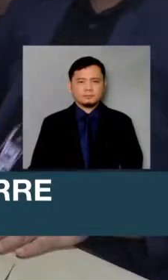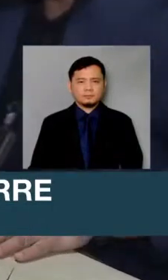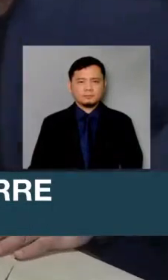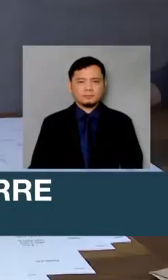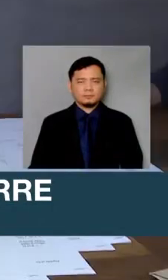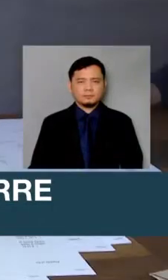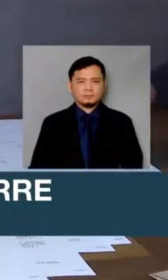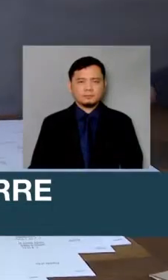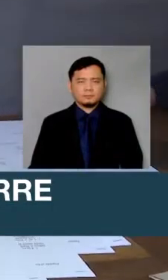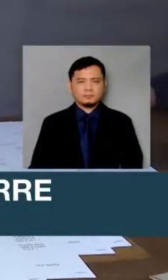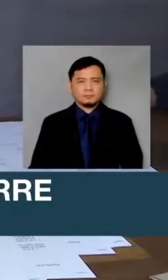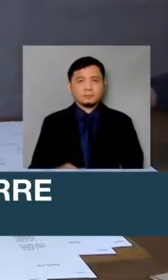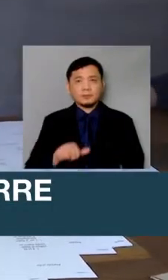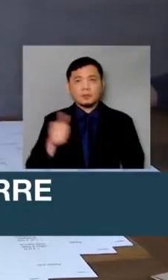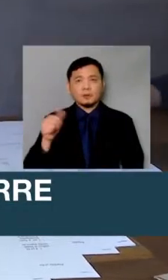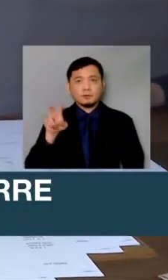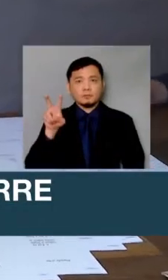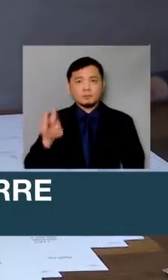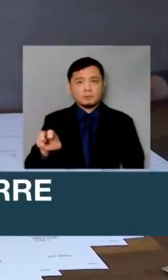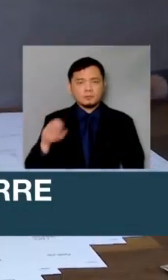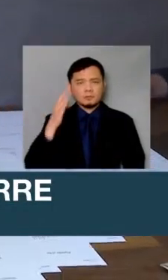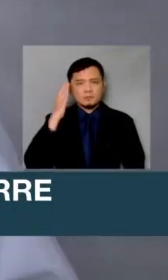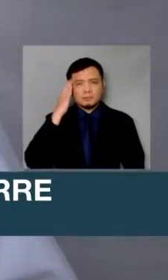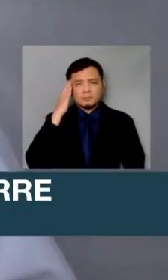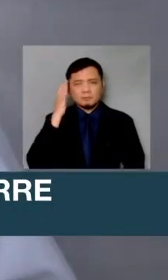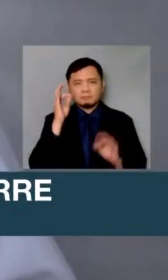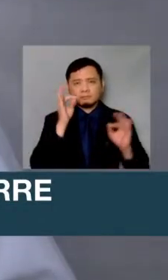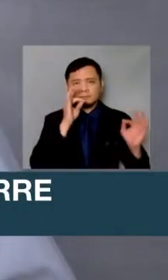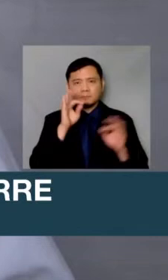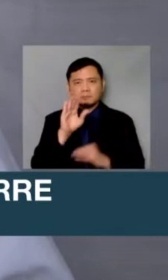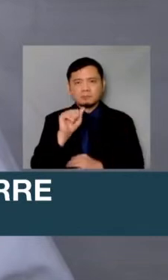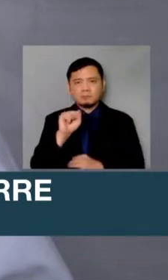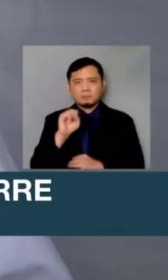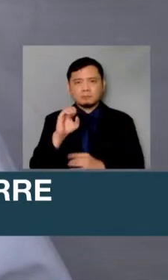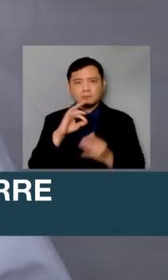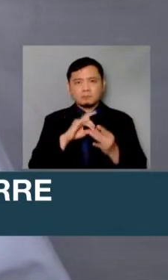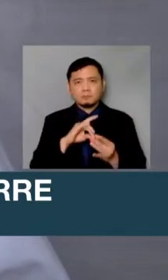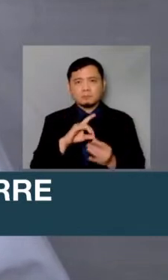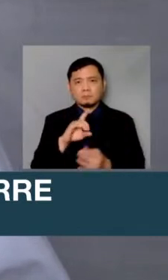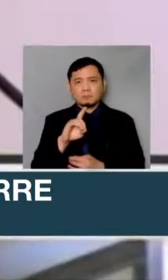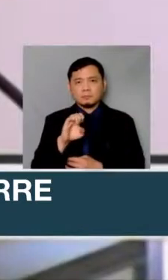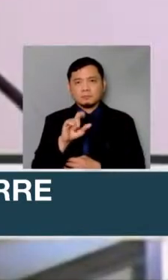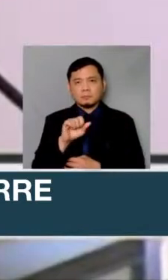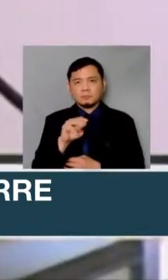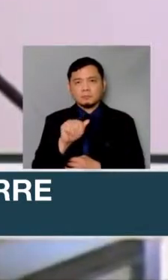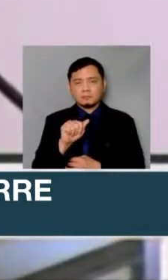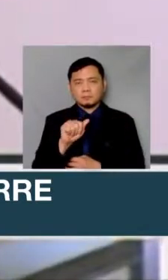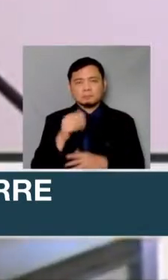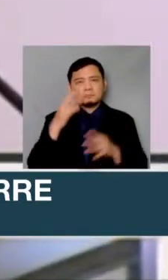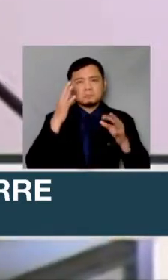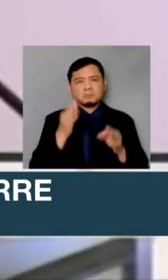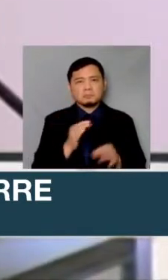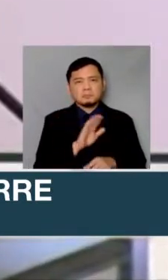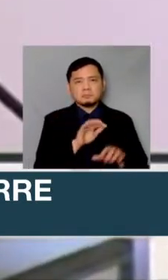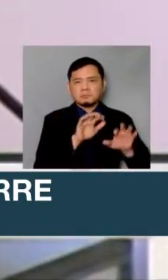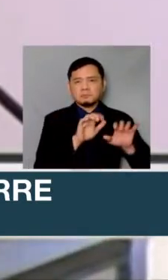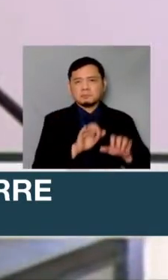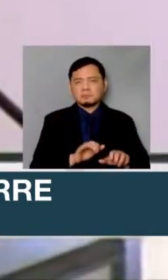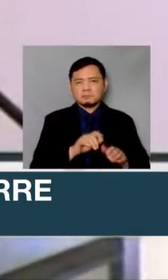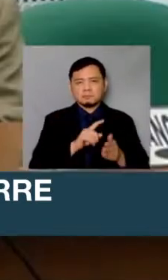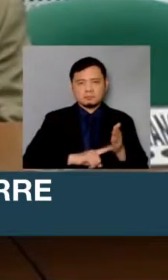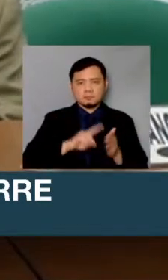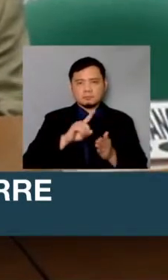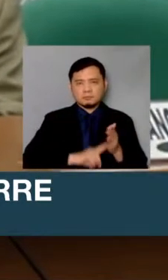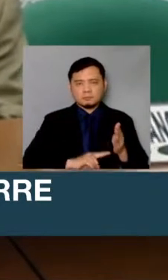Another witness in the drug cases of Senator Laila De Lima recants and accuses former Justice Secretary Vitaliano Aguirre